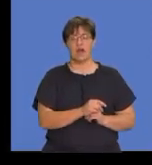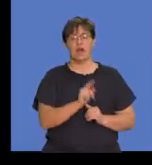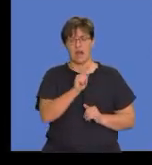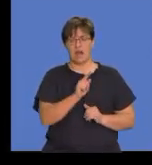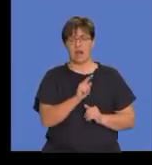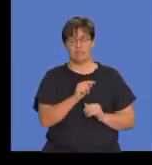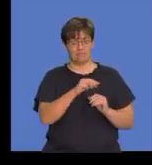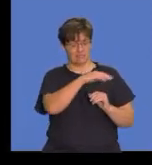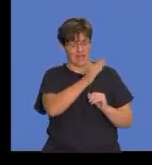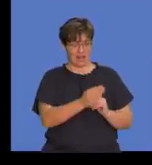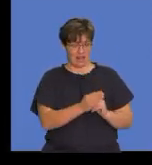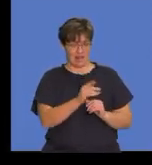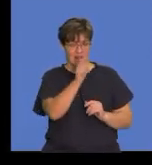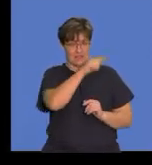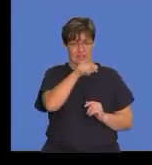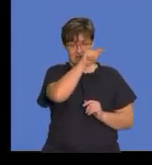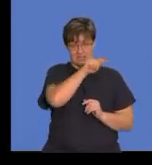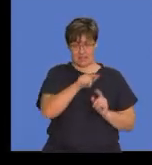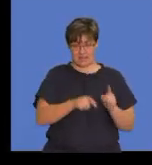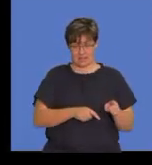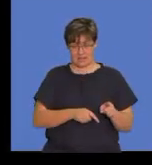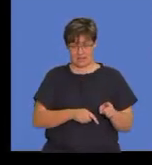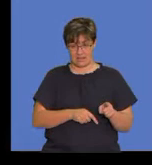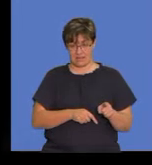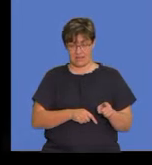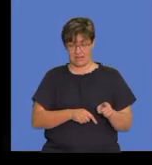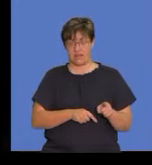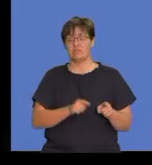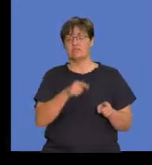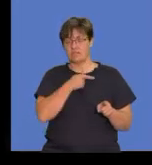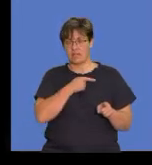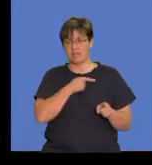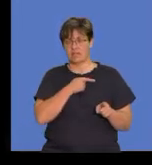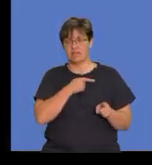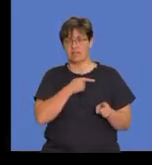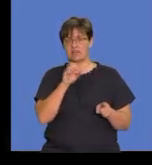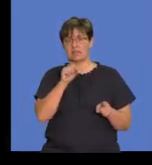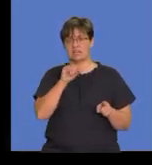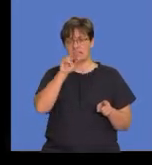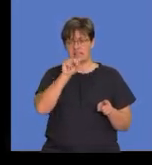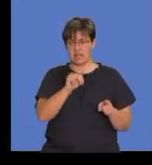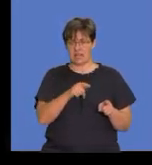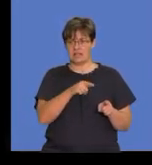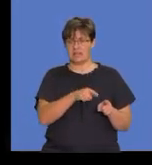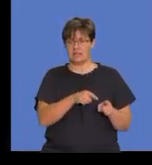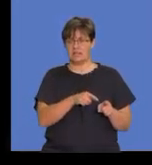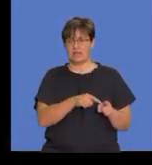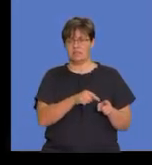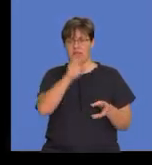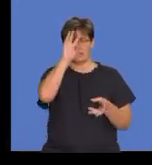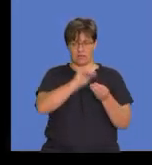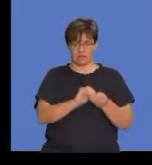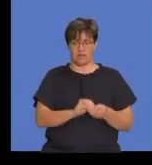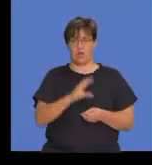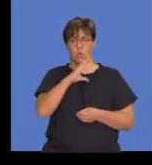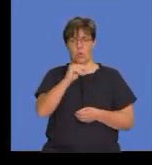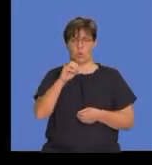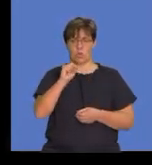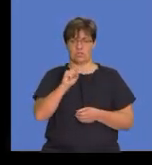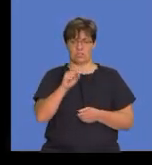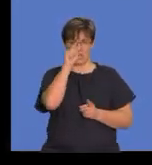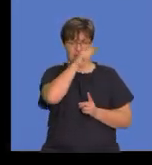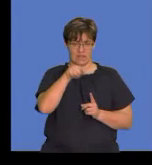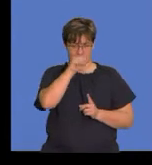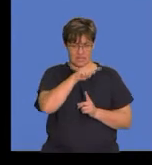with now angle theta, right, also. If I say my sine, it will be that's my summary.